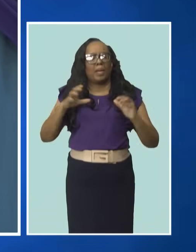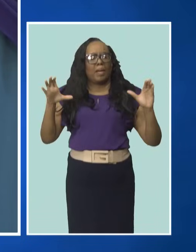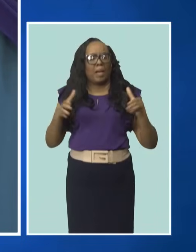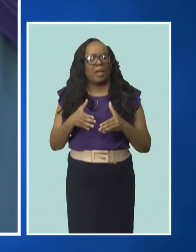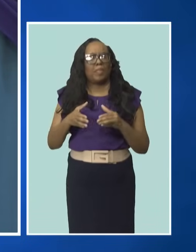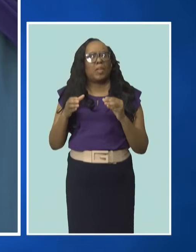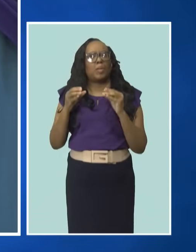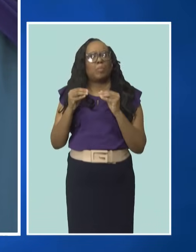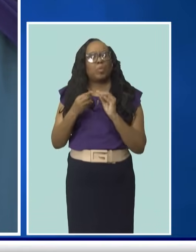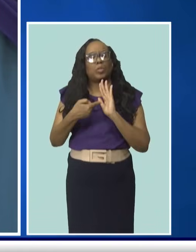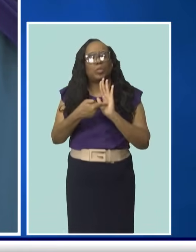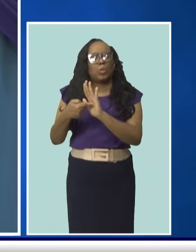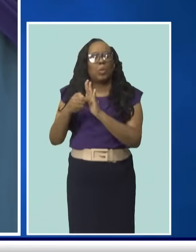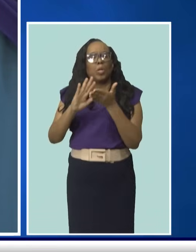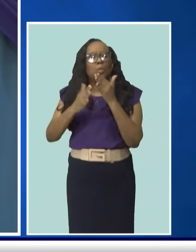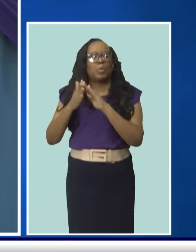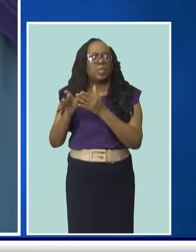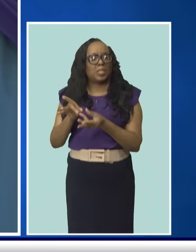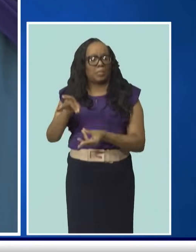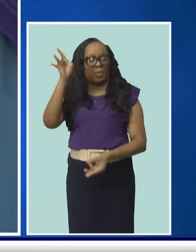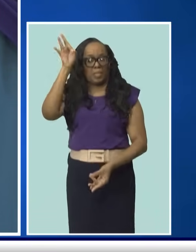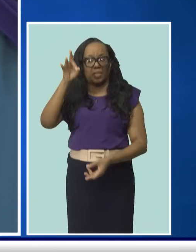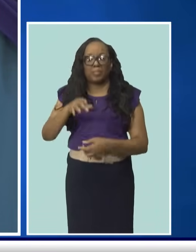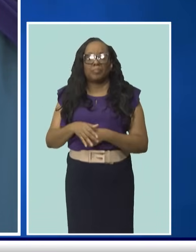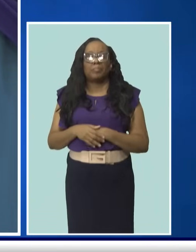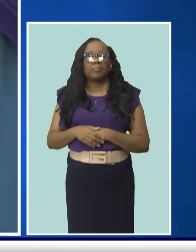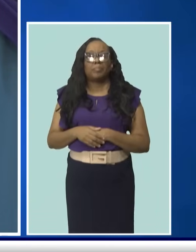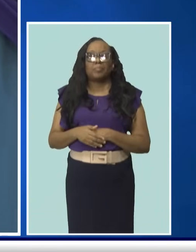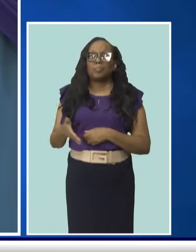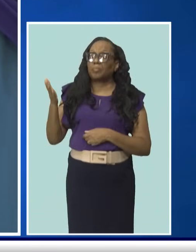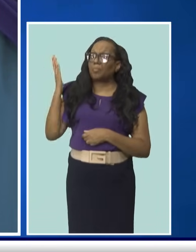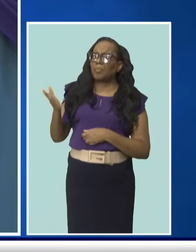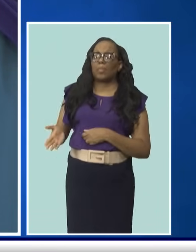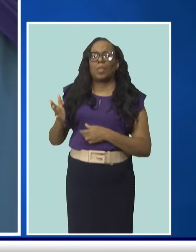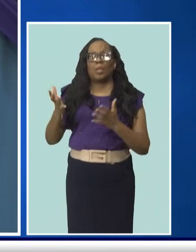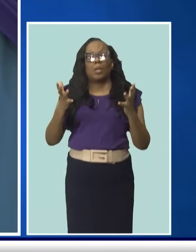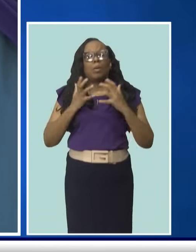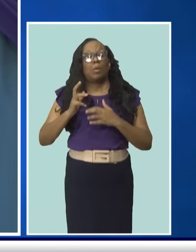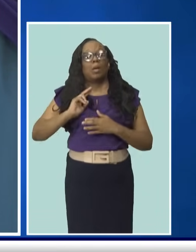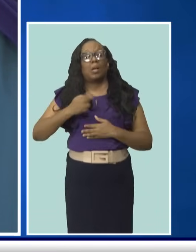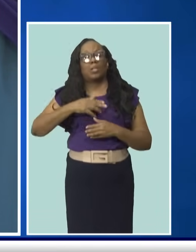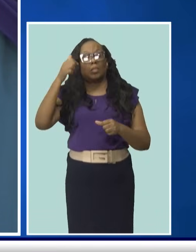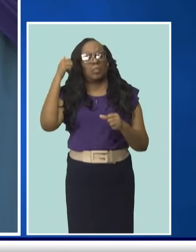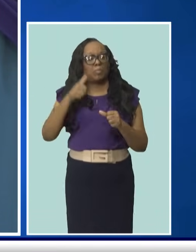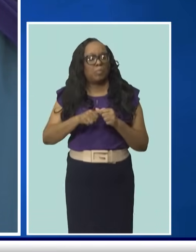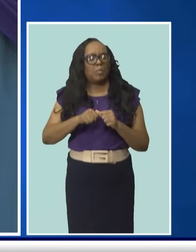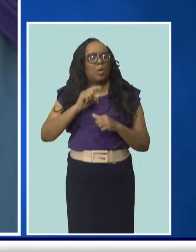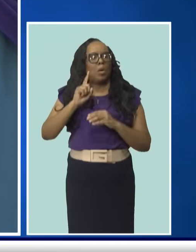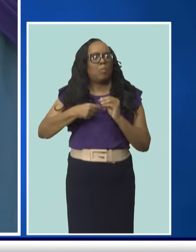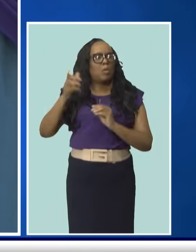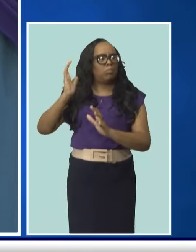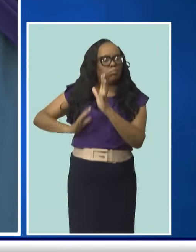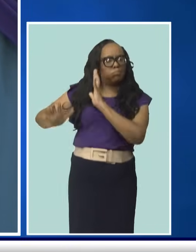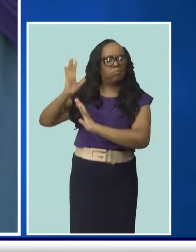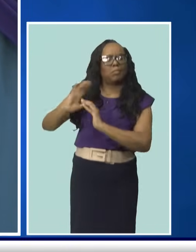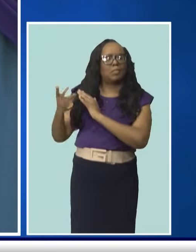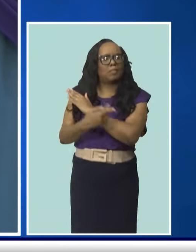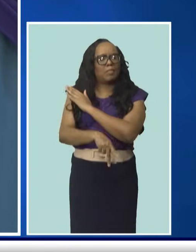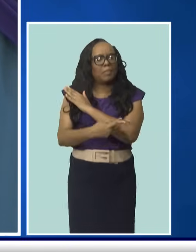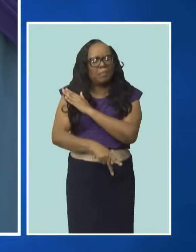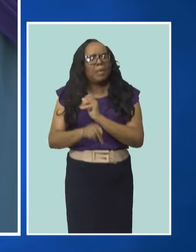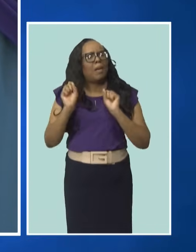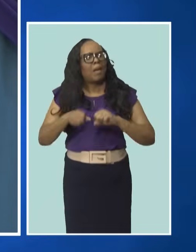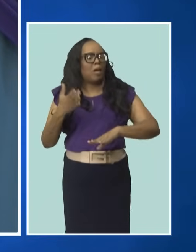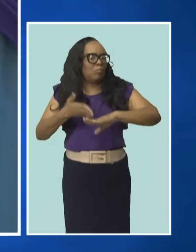Its purpose is to bring us together again to remind us what St. Phillip was and how much better it could be.